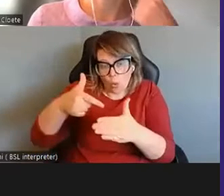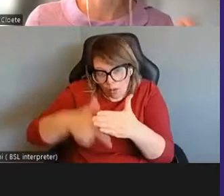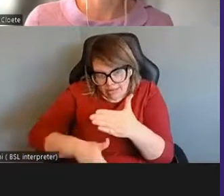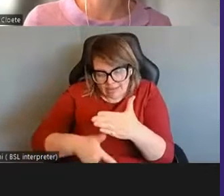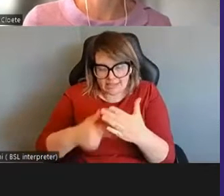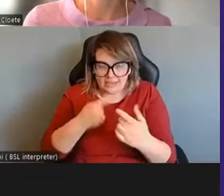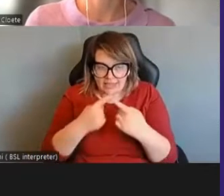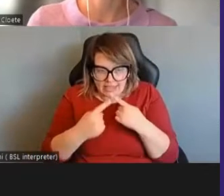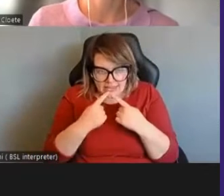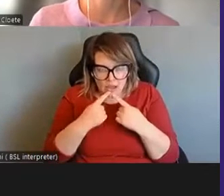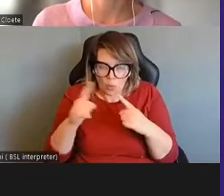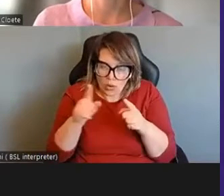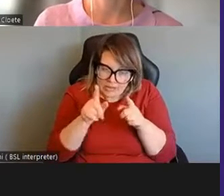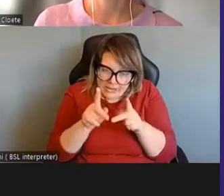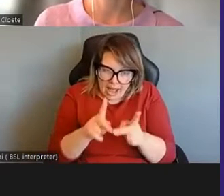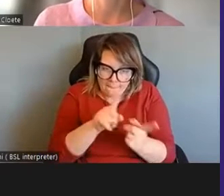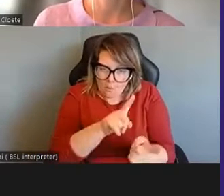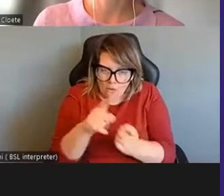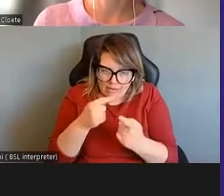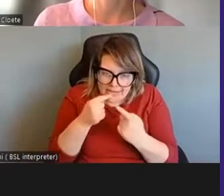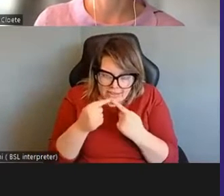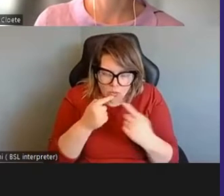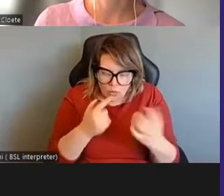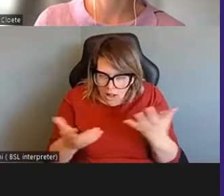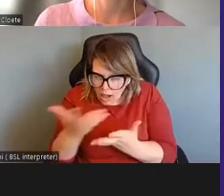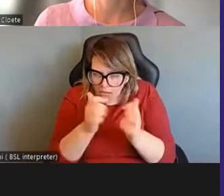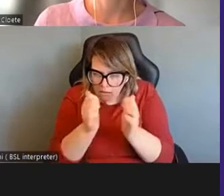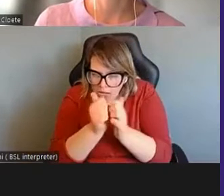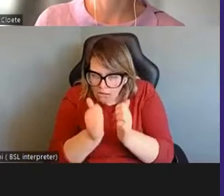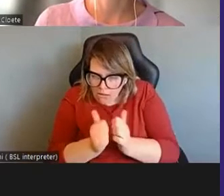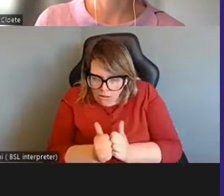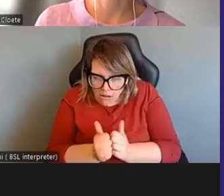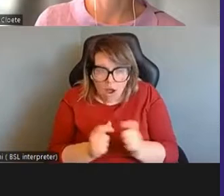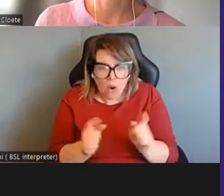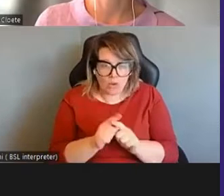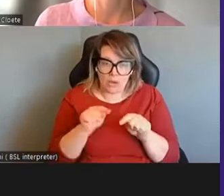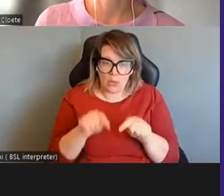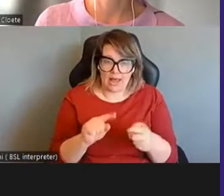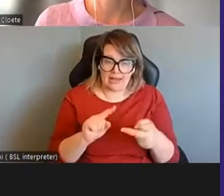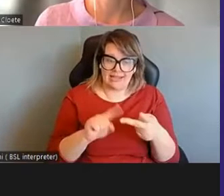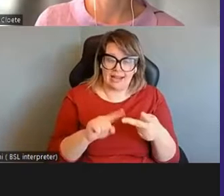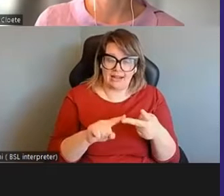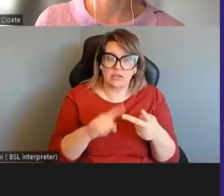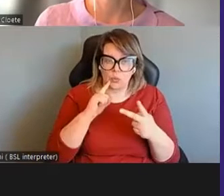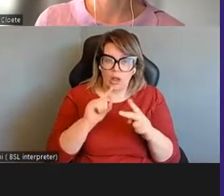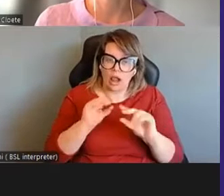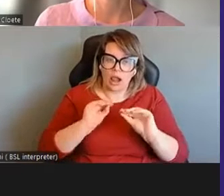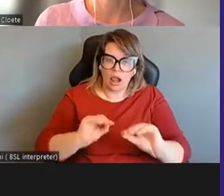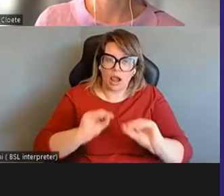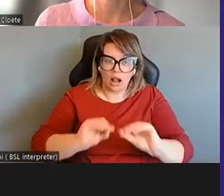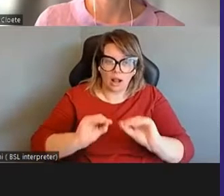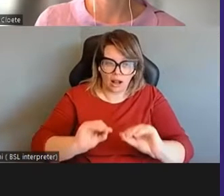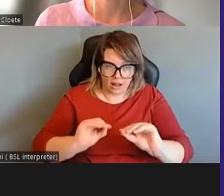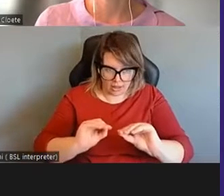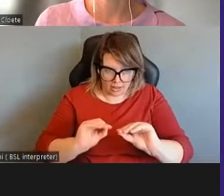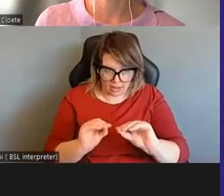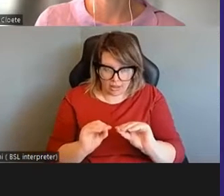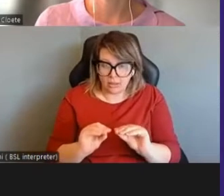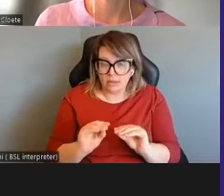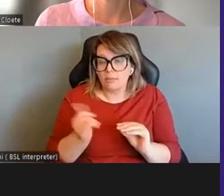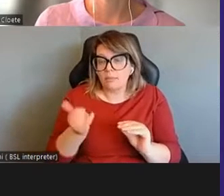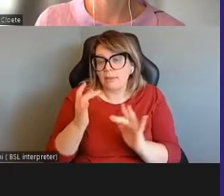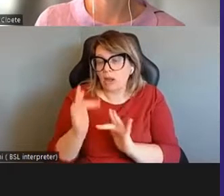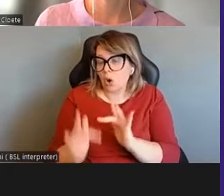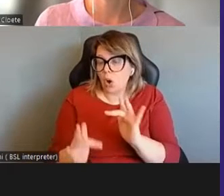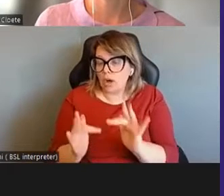data. And this stage will also involve training. In case you are using online platform like